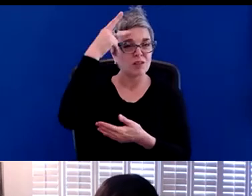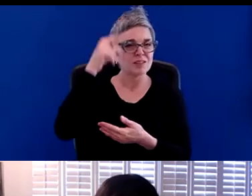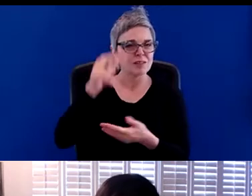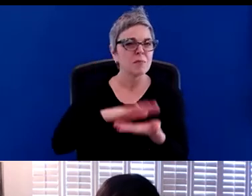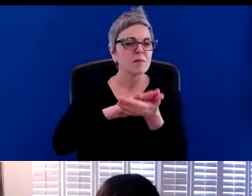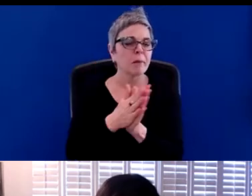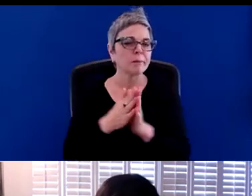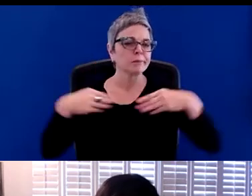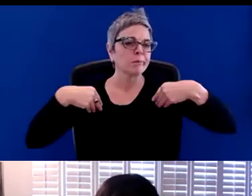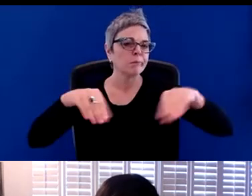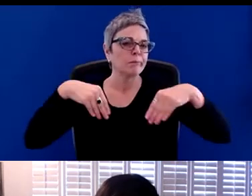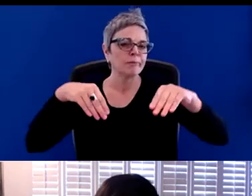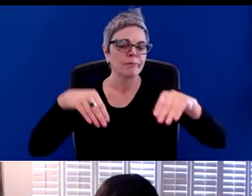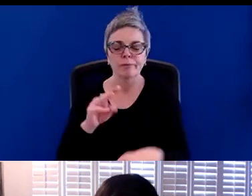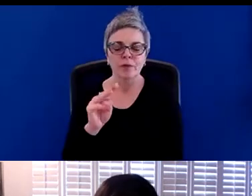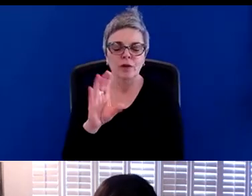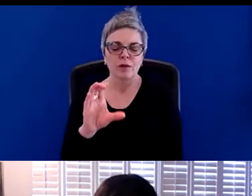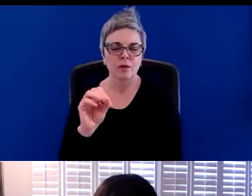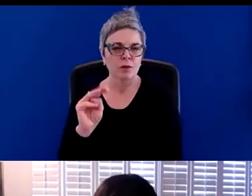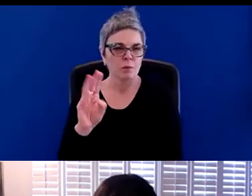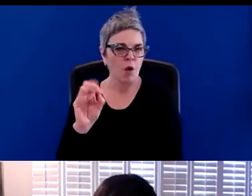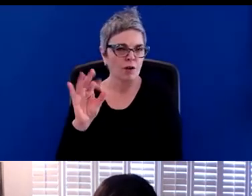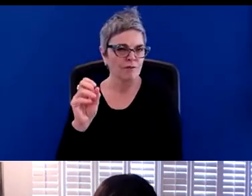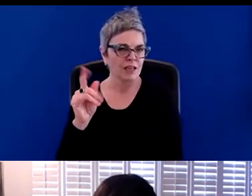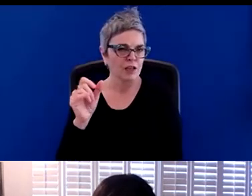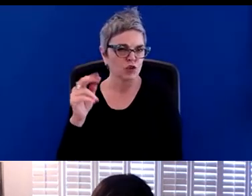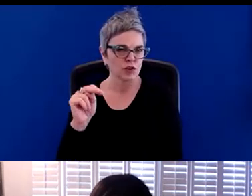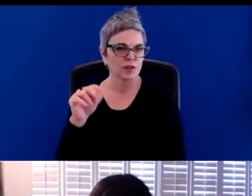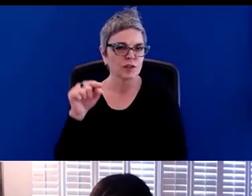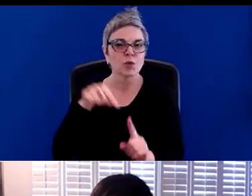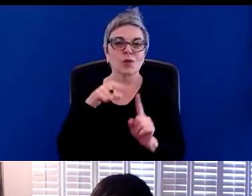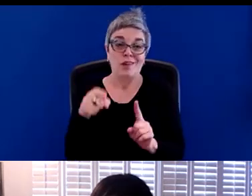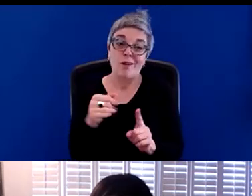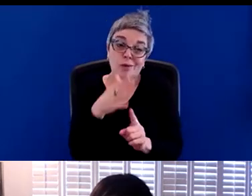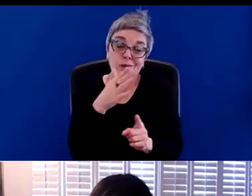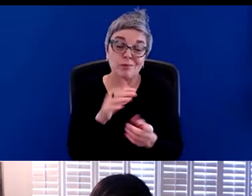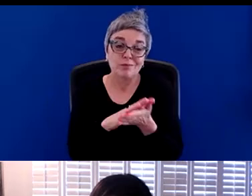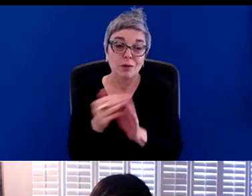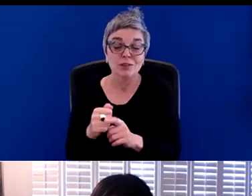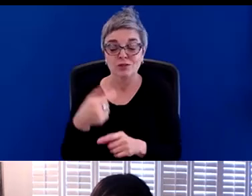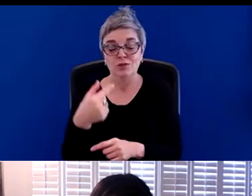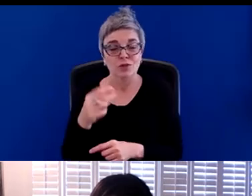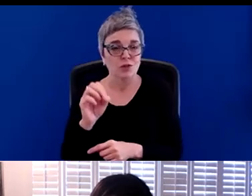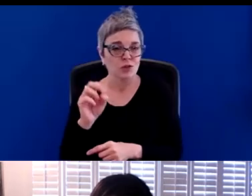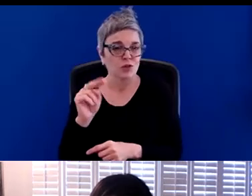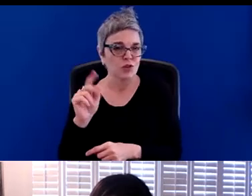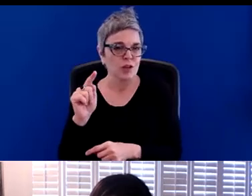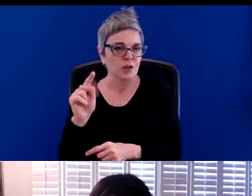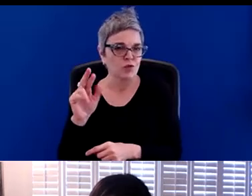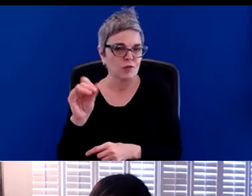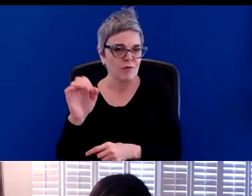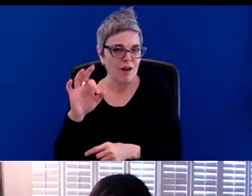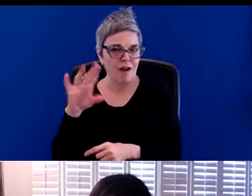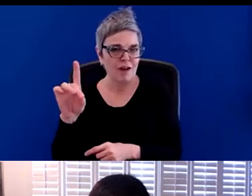why intersectional work gets gentrified, to use the words coming also from discussions from the same, I think, special issue